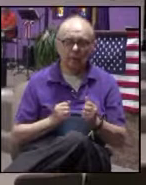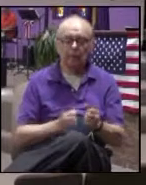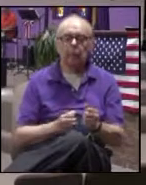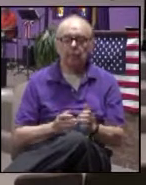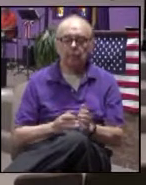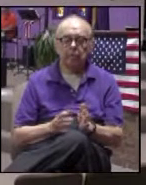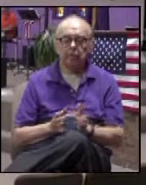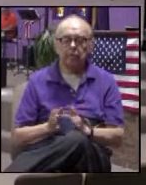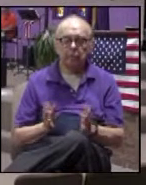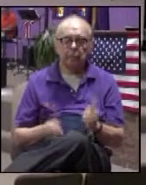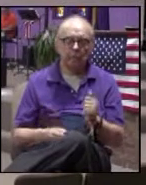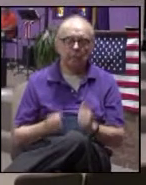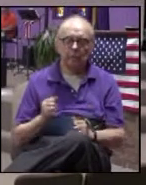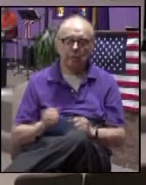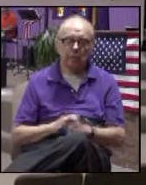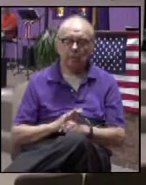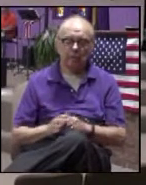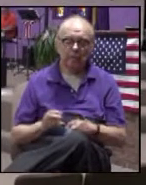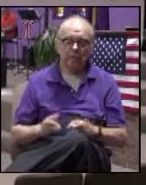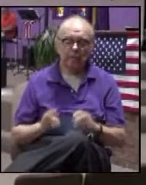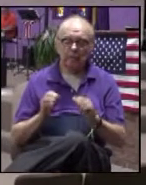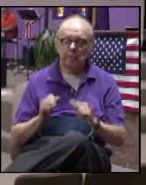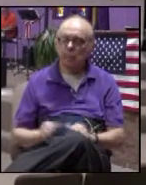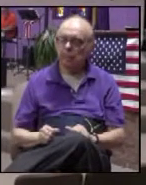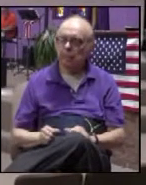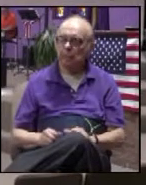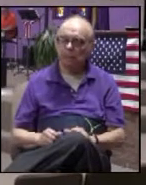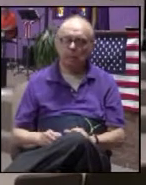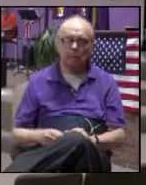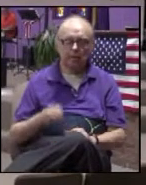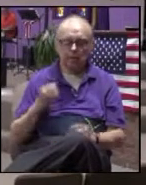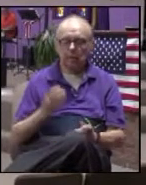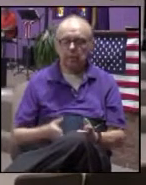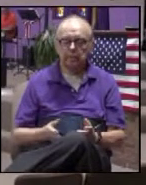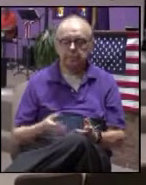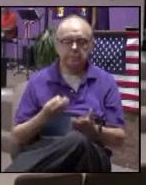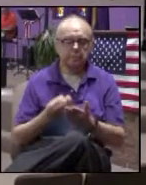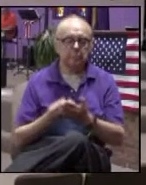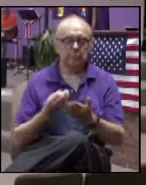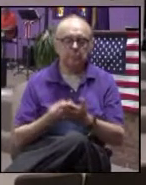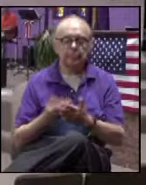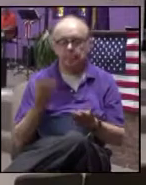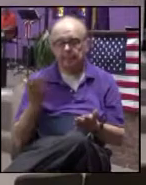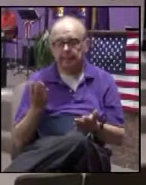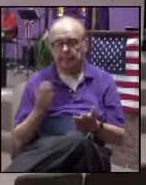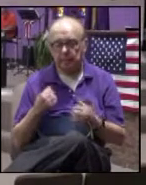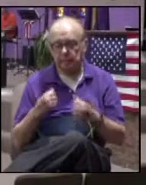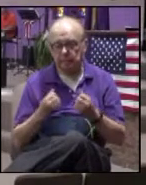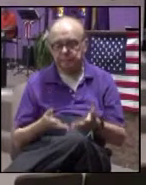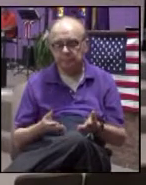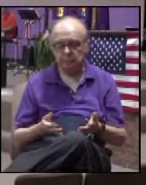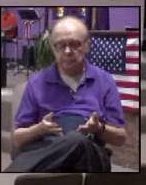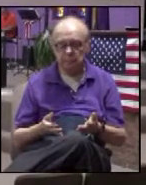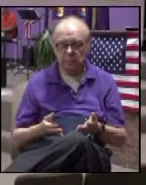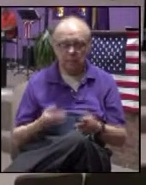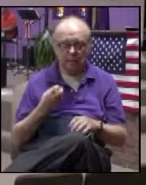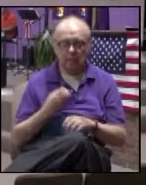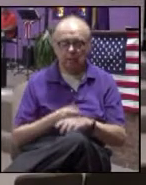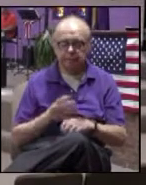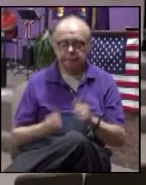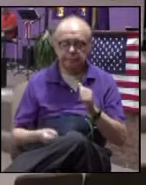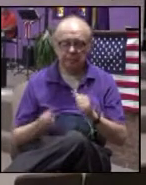most absolute way possible? Are you going to obey him in your finances? Are you going to obey him in the hardest and most